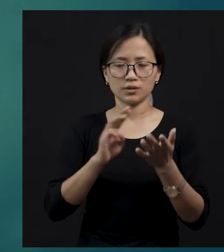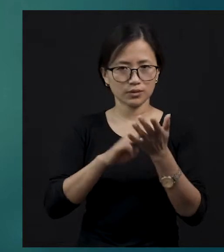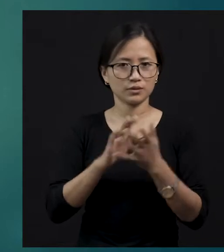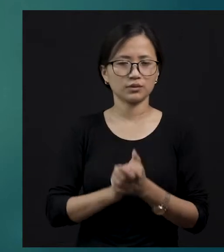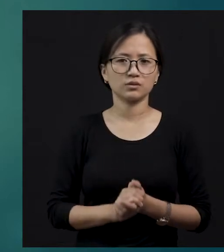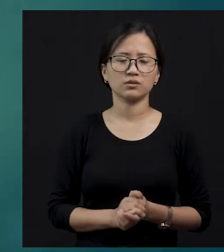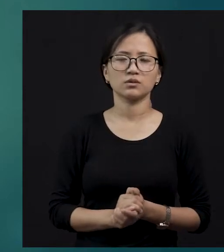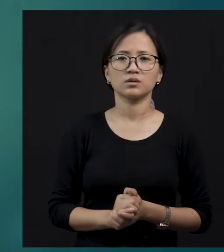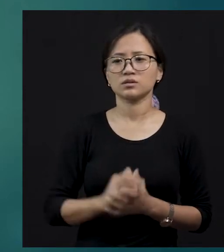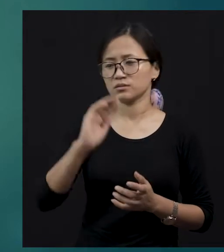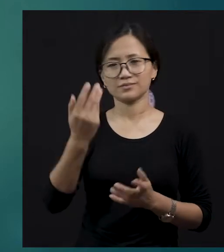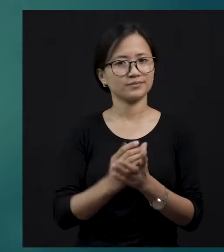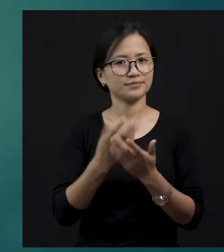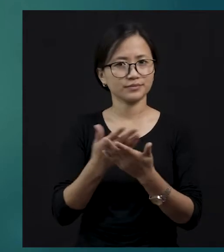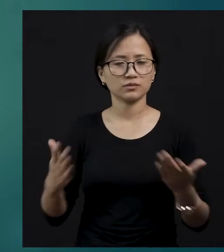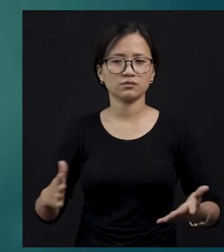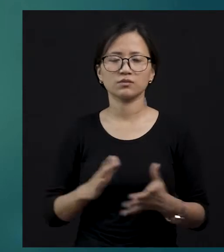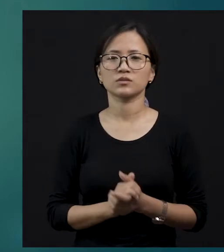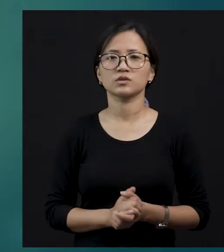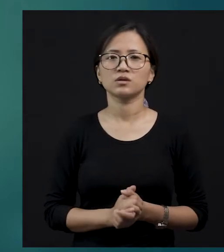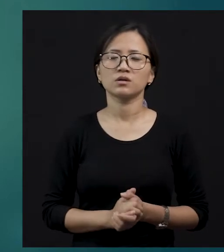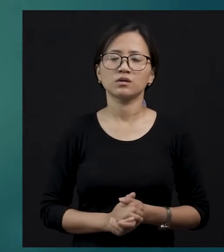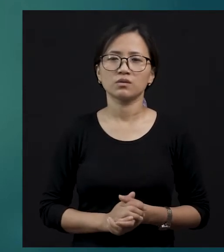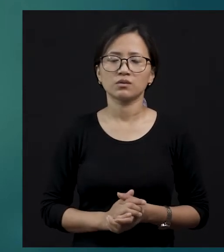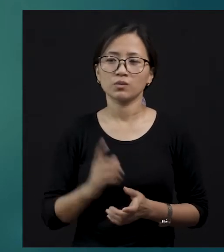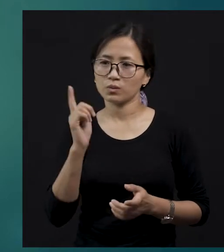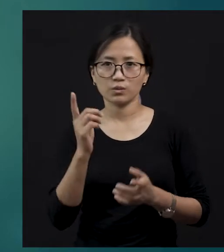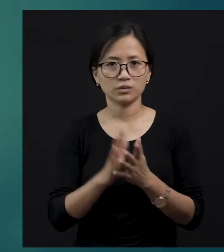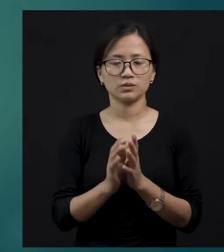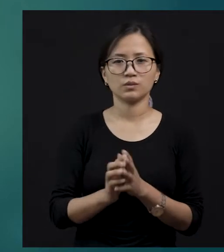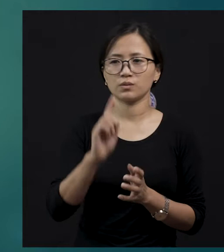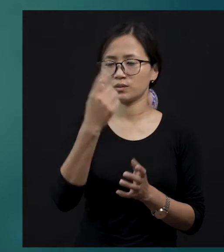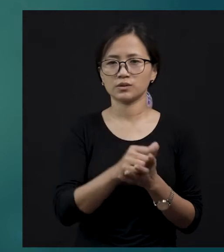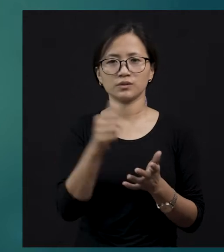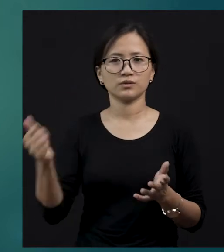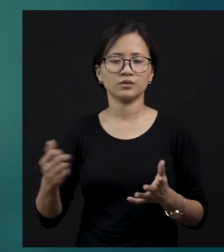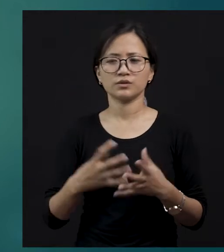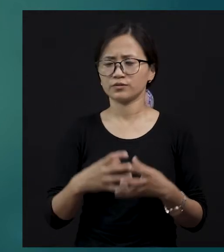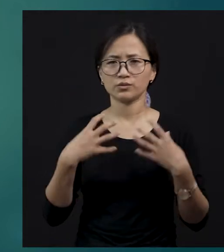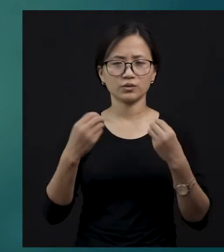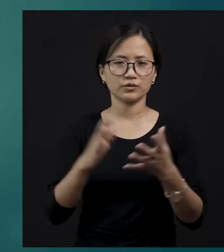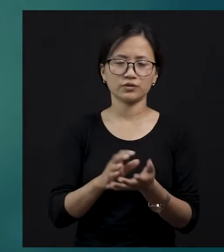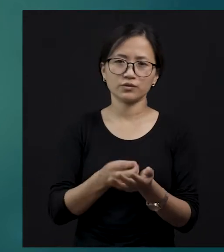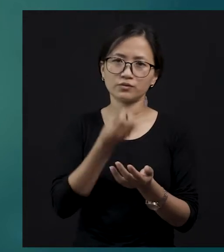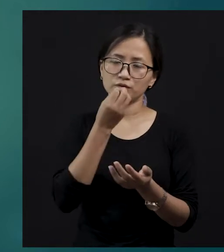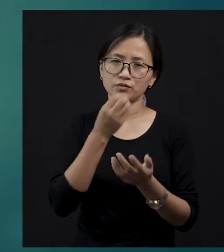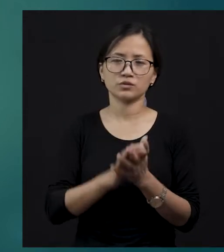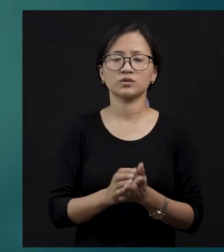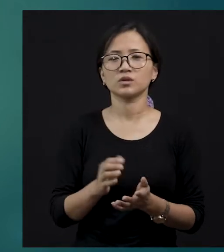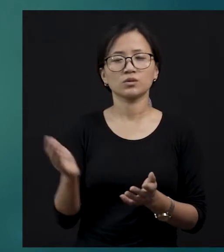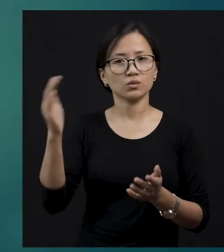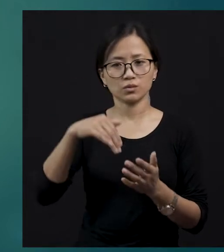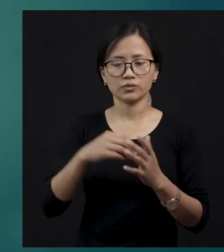Whenever they are suspicious about something, if there's a danger, they would always warn one another, or even if they find a food, they would always call one